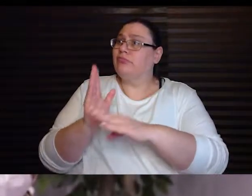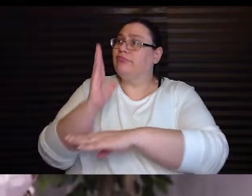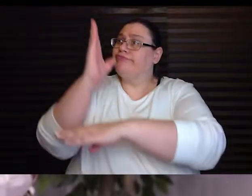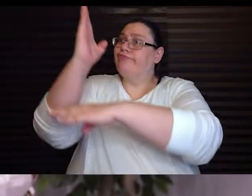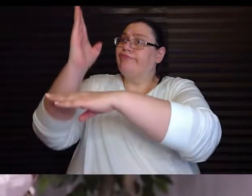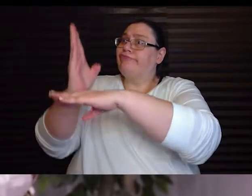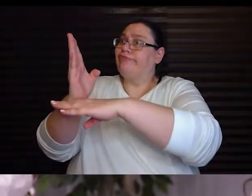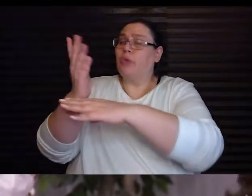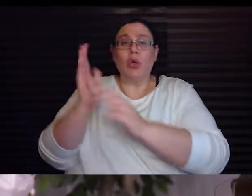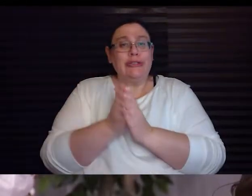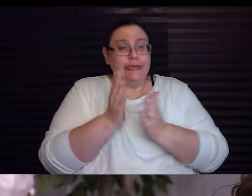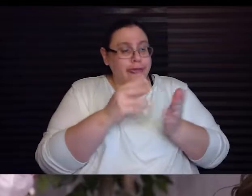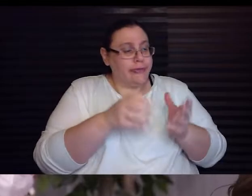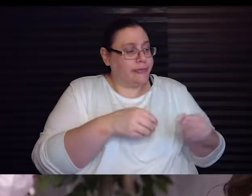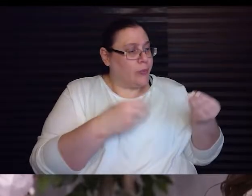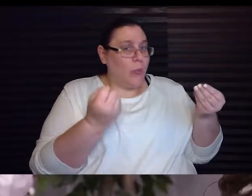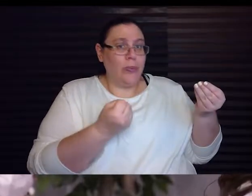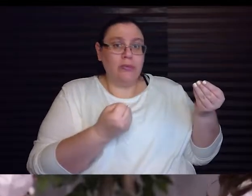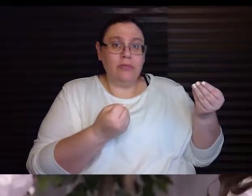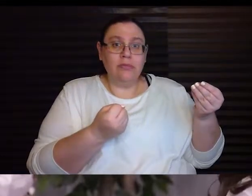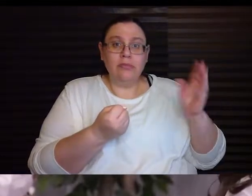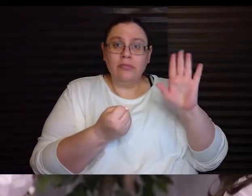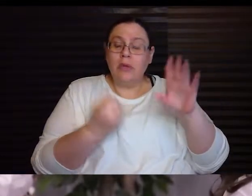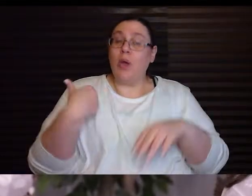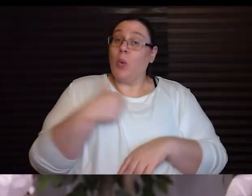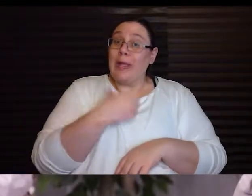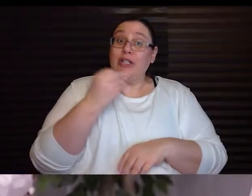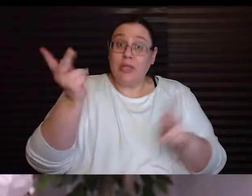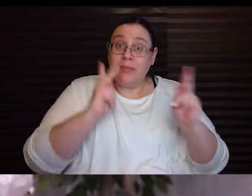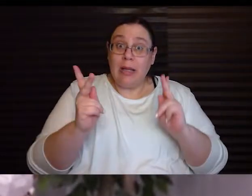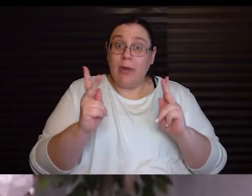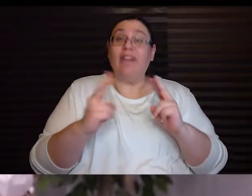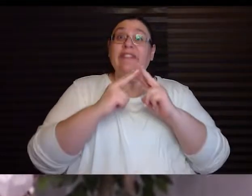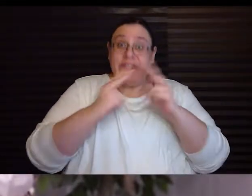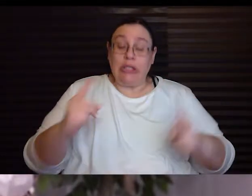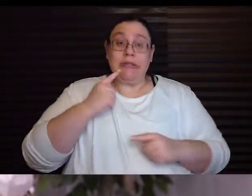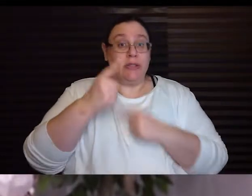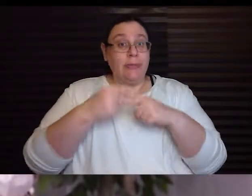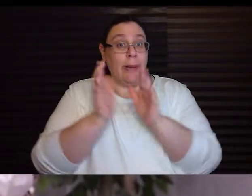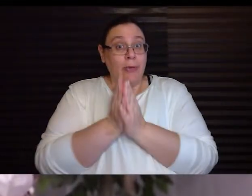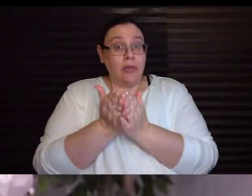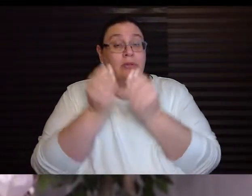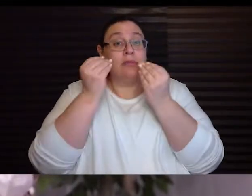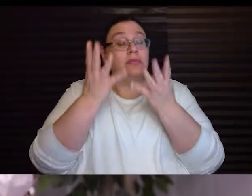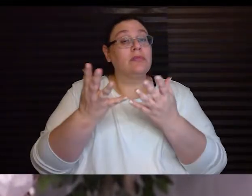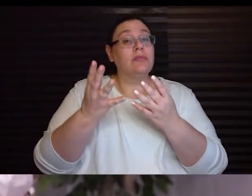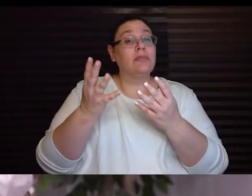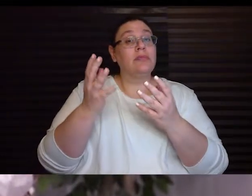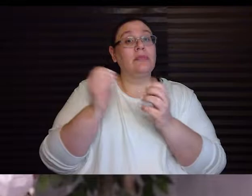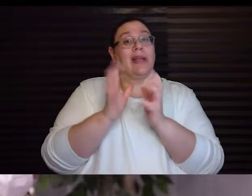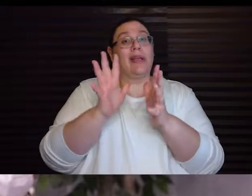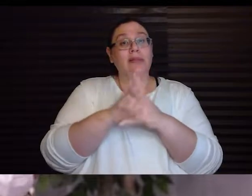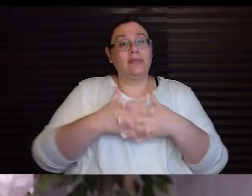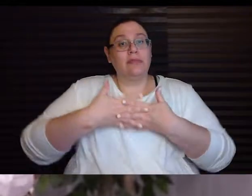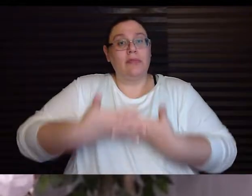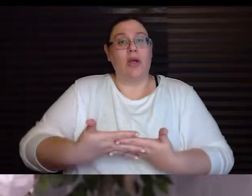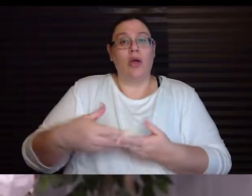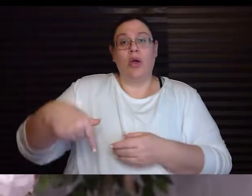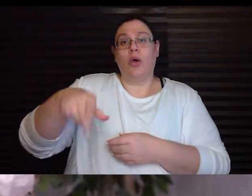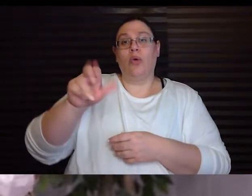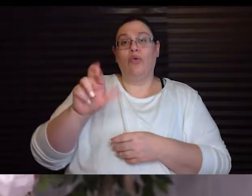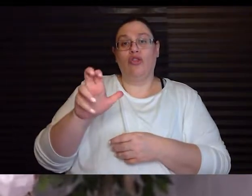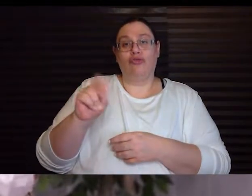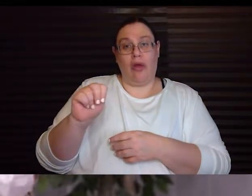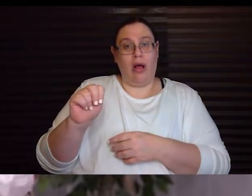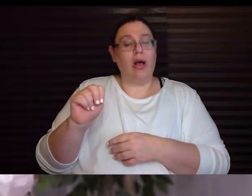hands. Now, I want to say that as Jews, we take books very seriously. It was in the Quran that we Jews were